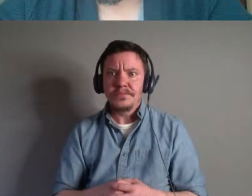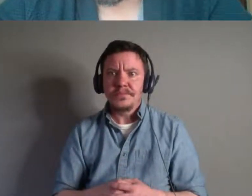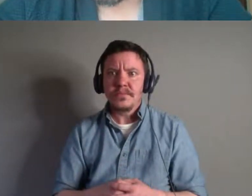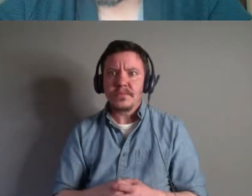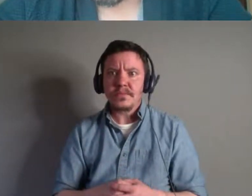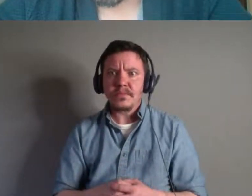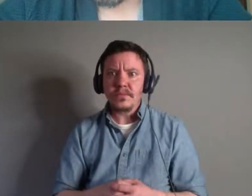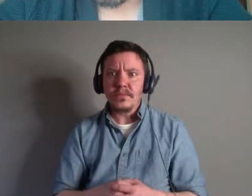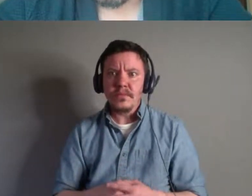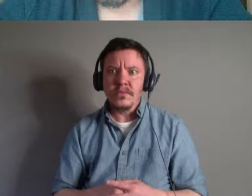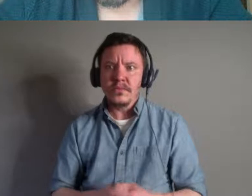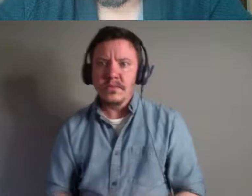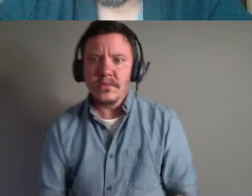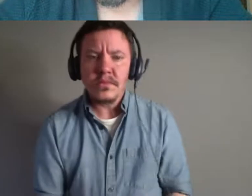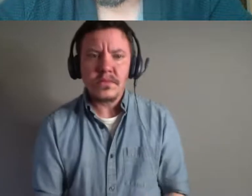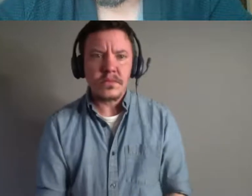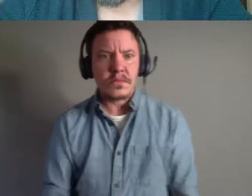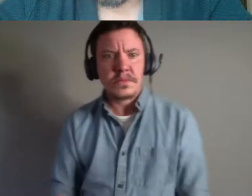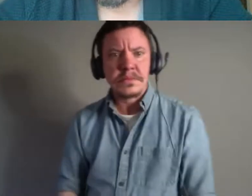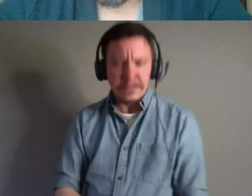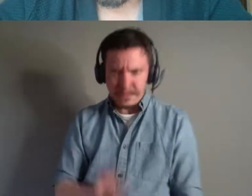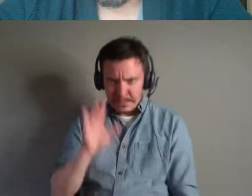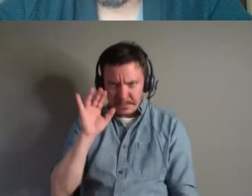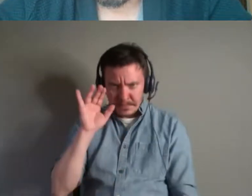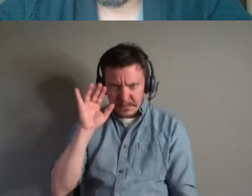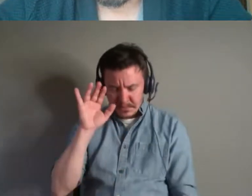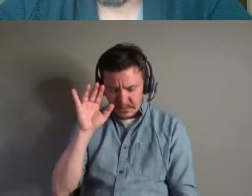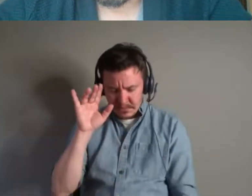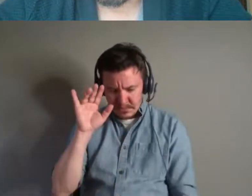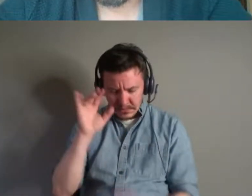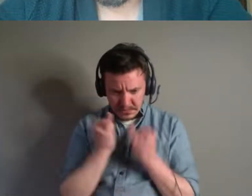Oops. Sorry, I'm